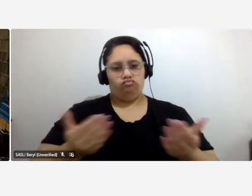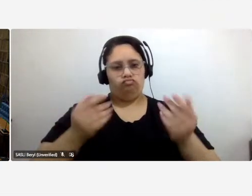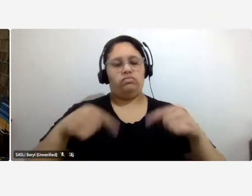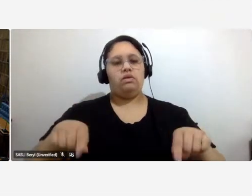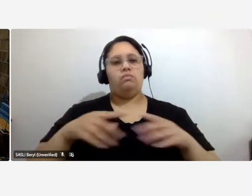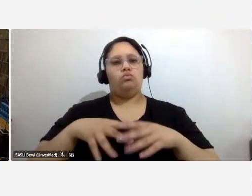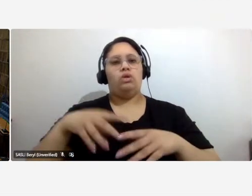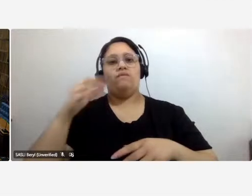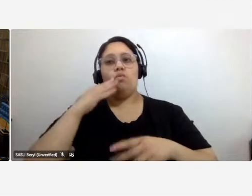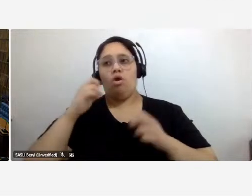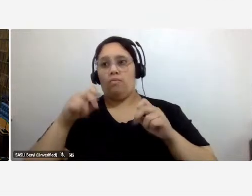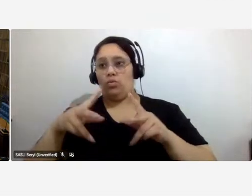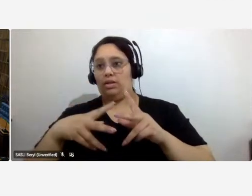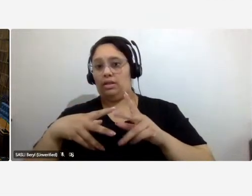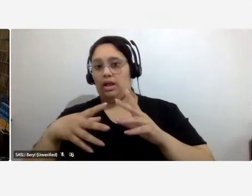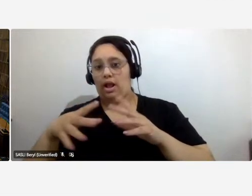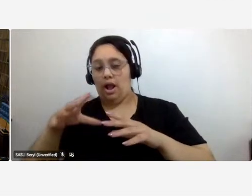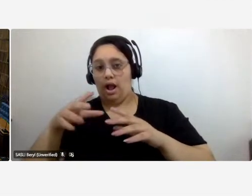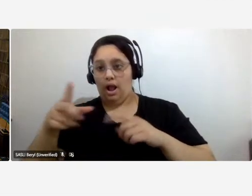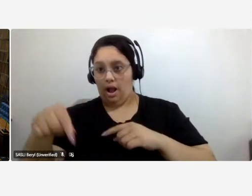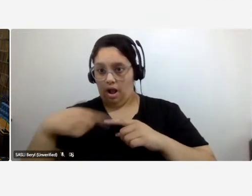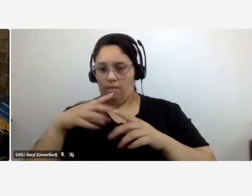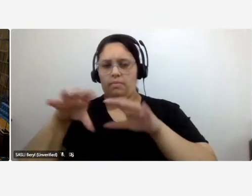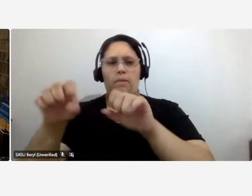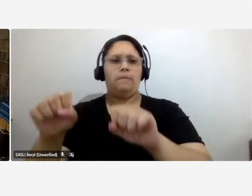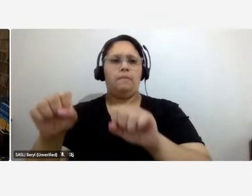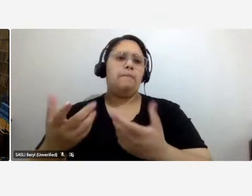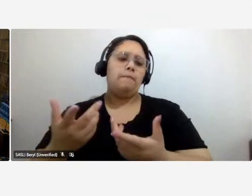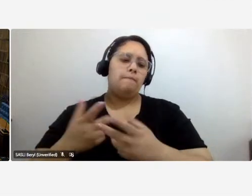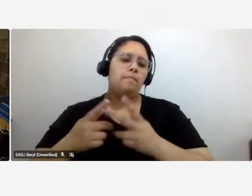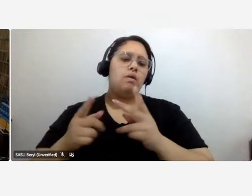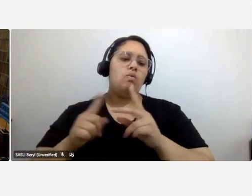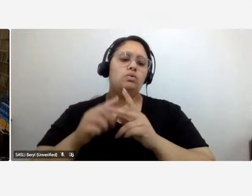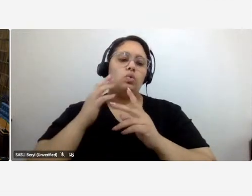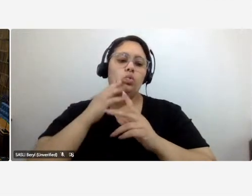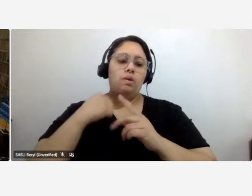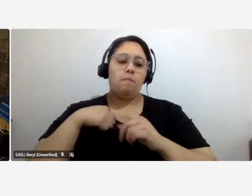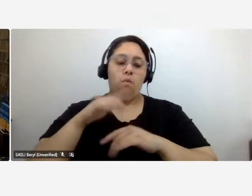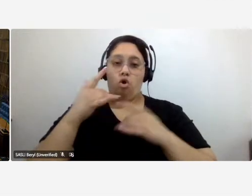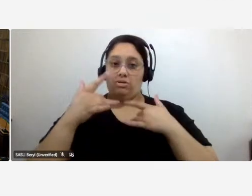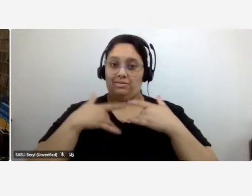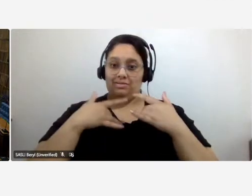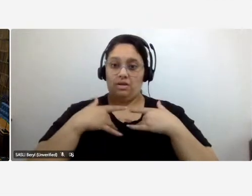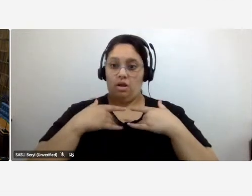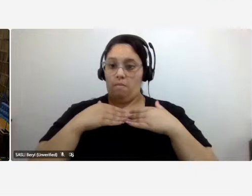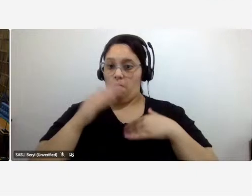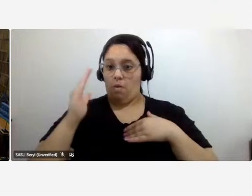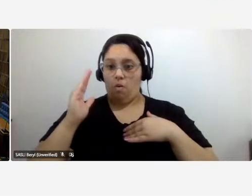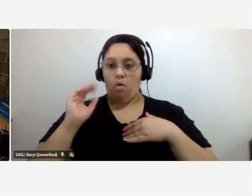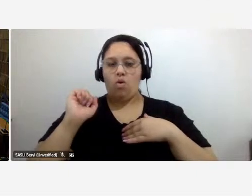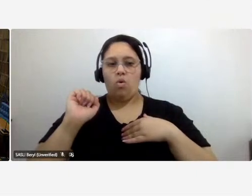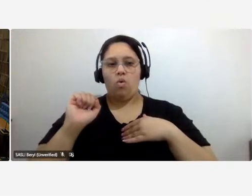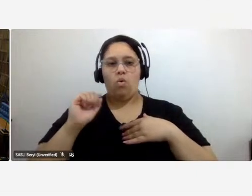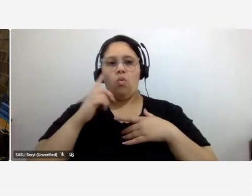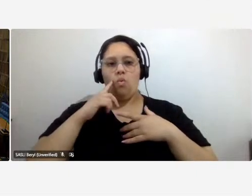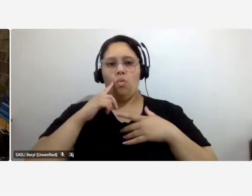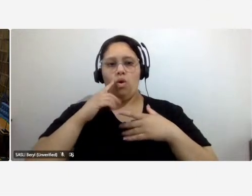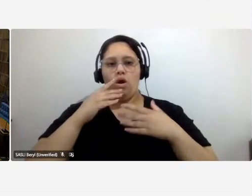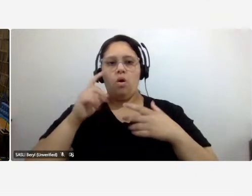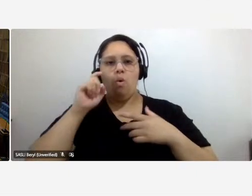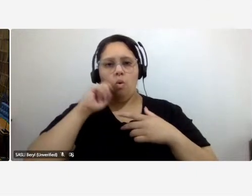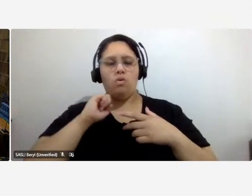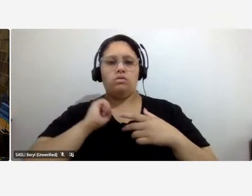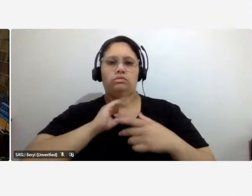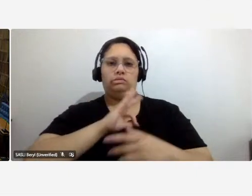when an opportunity comes, take it. And the ones that we are more concerned about is actually the ones at the end, the older